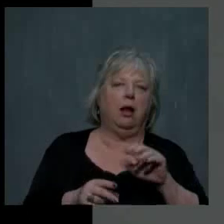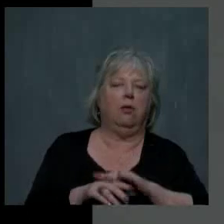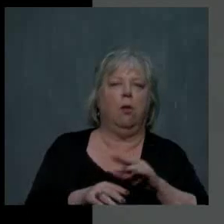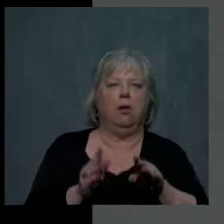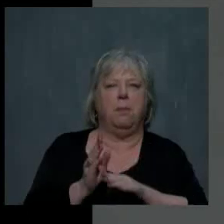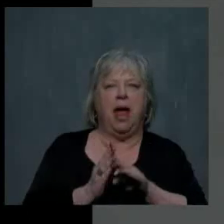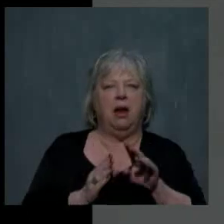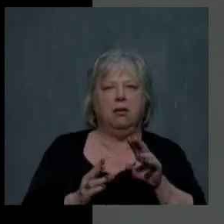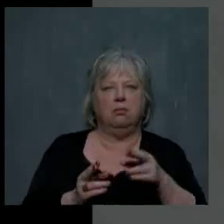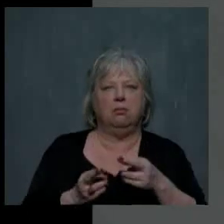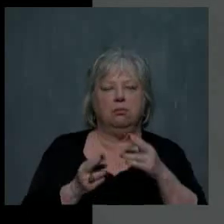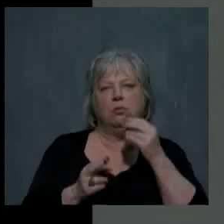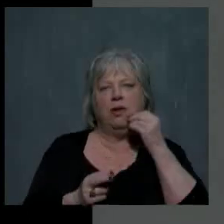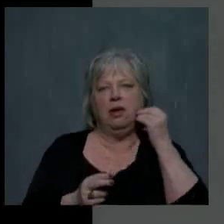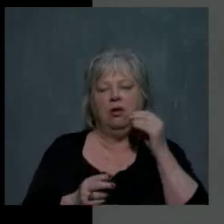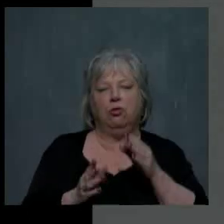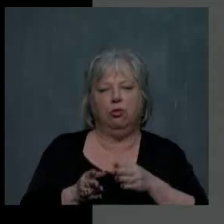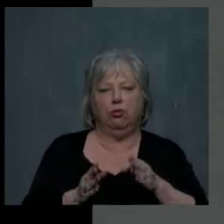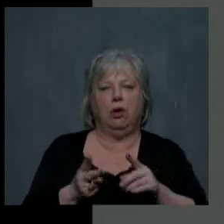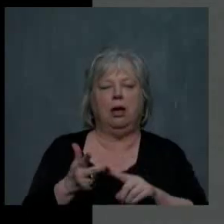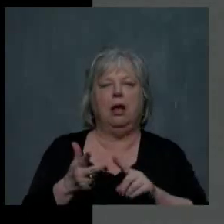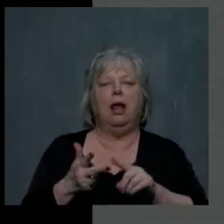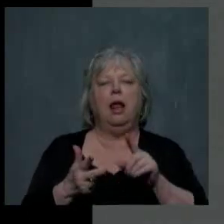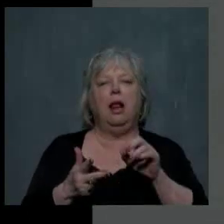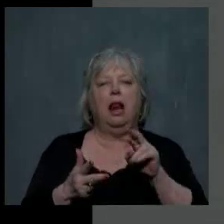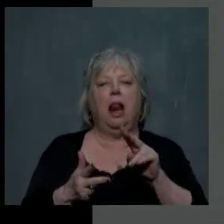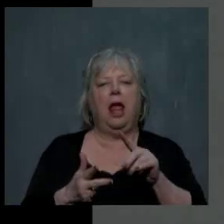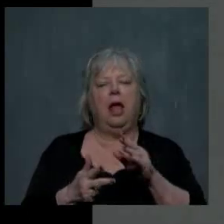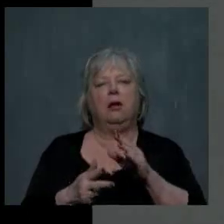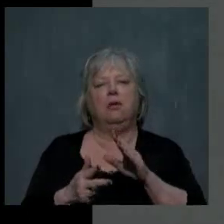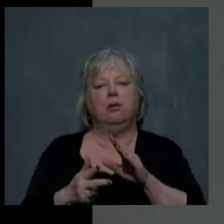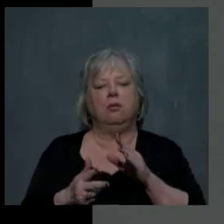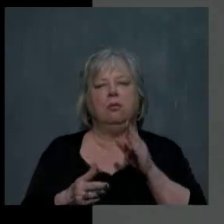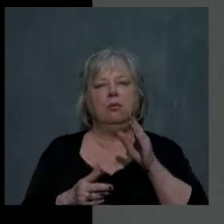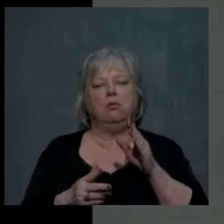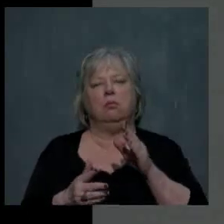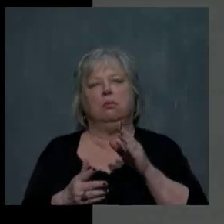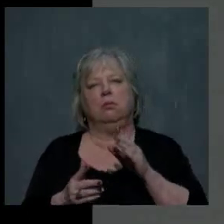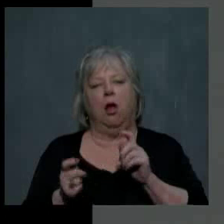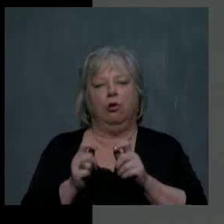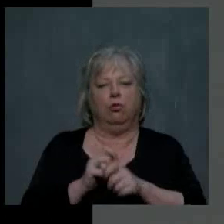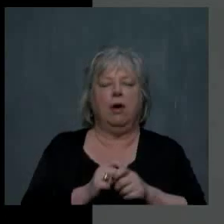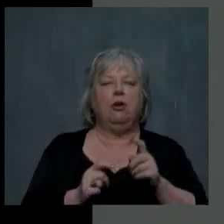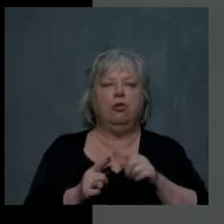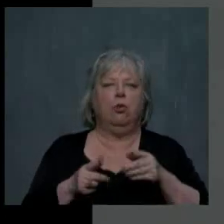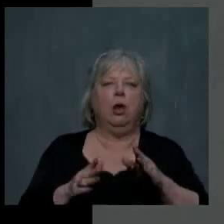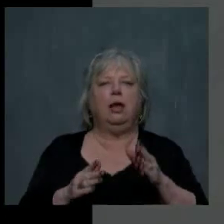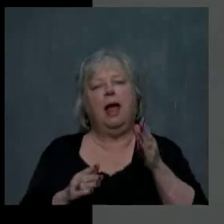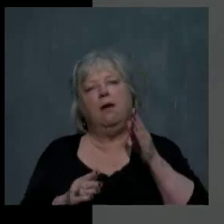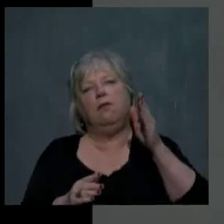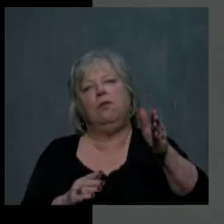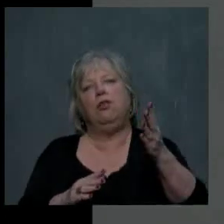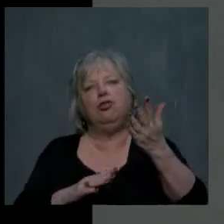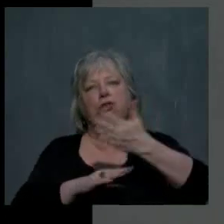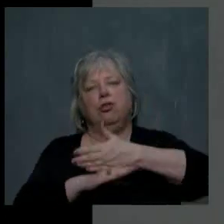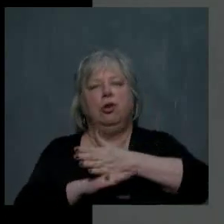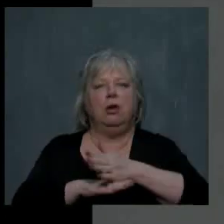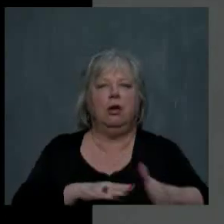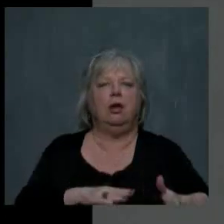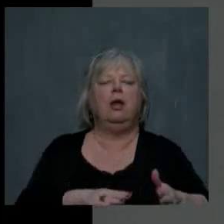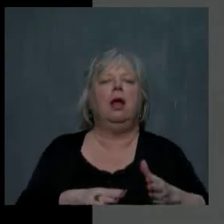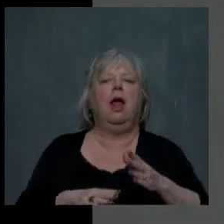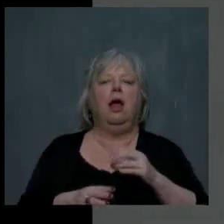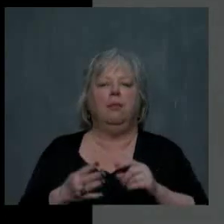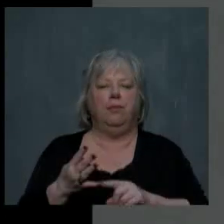street. A variance from the land alteration ordinance to allow advanced grading of lots with the installation of the infrastructure and streets for the subdivision.